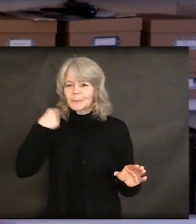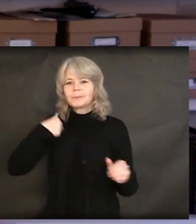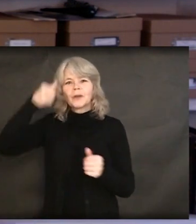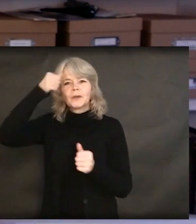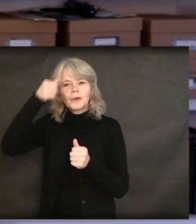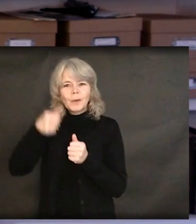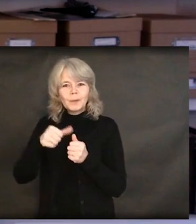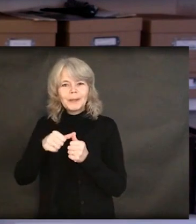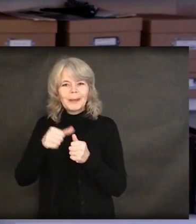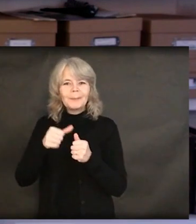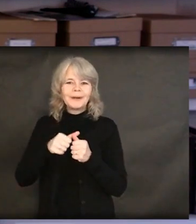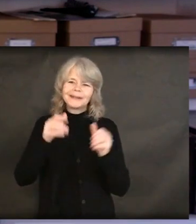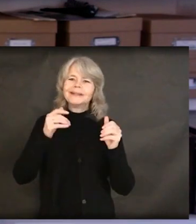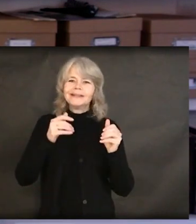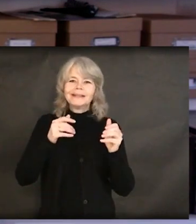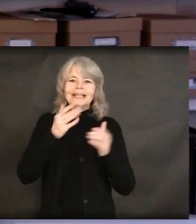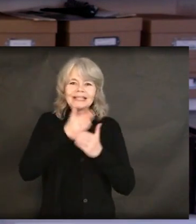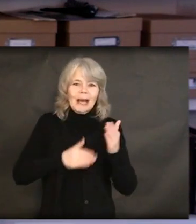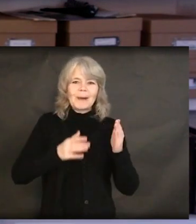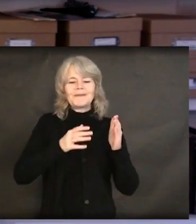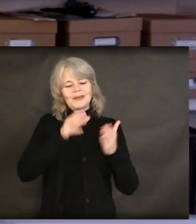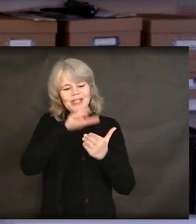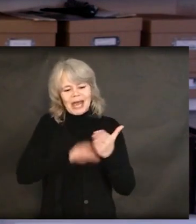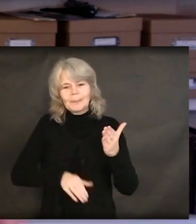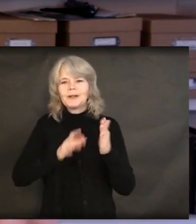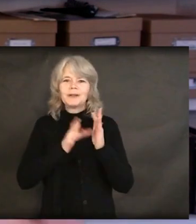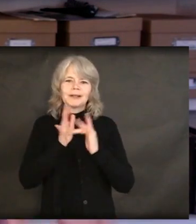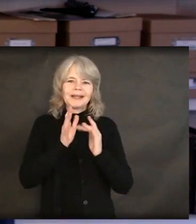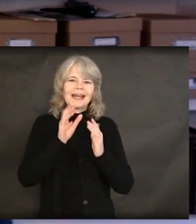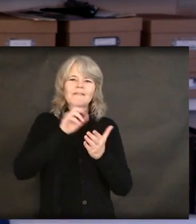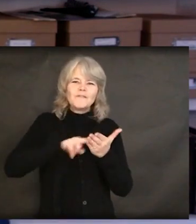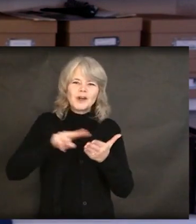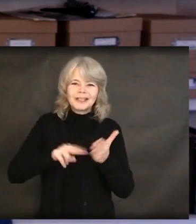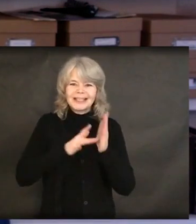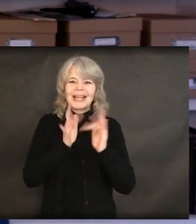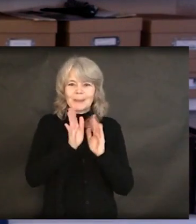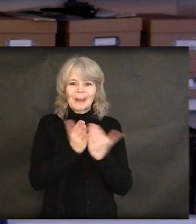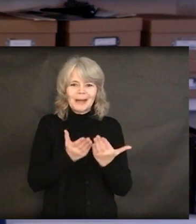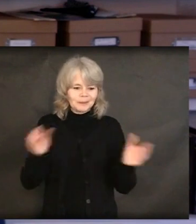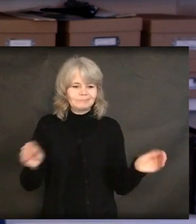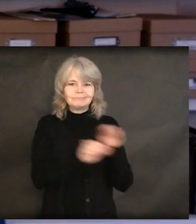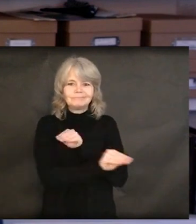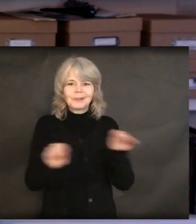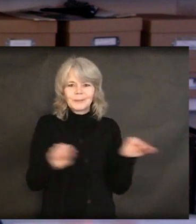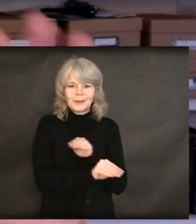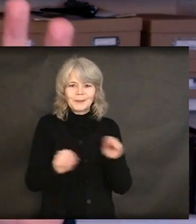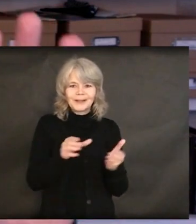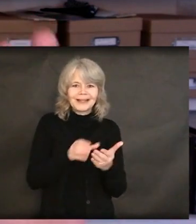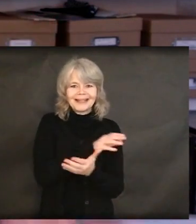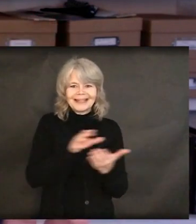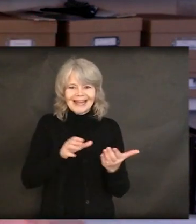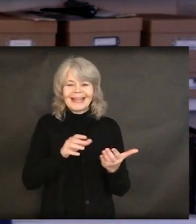Remember that the chapters and verses in our Bibles were added later, and sometimes they were added in all the wrong places. Because